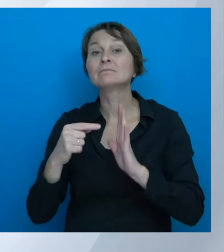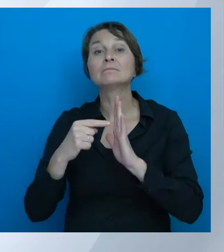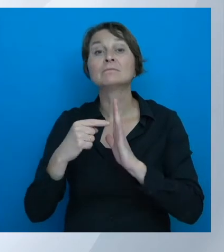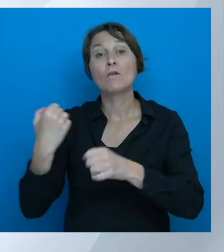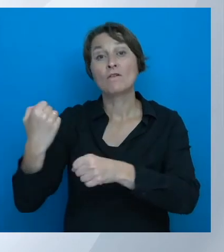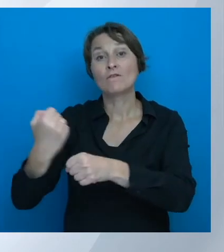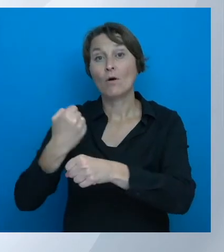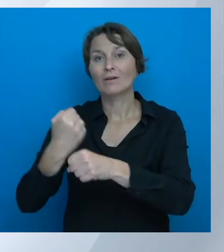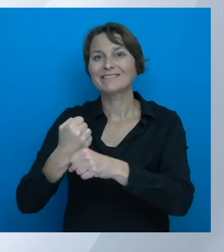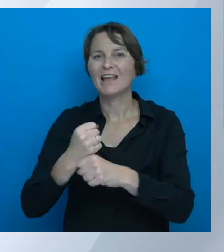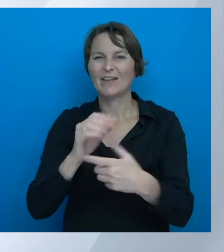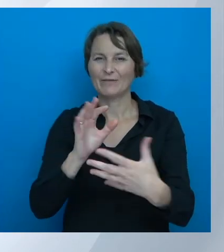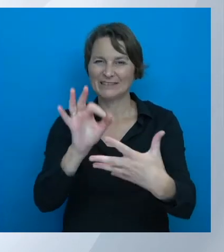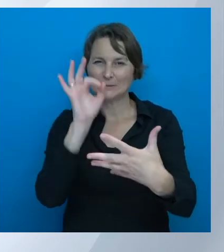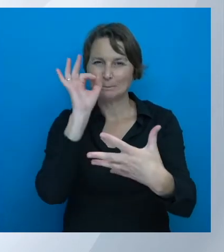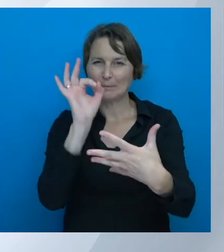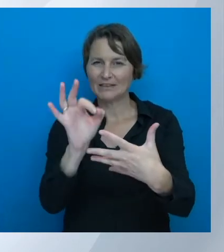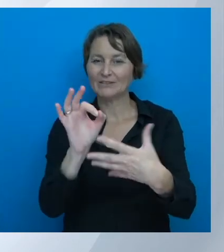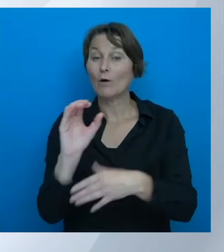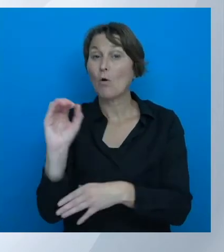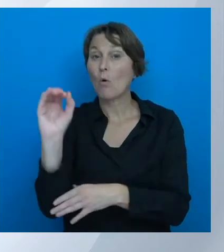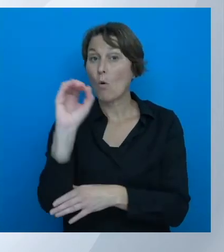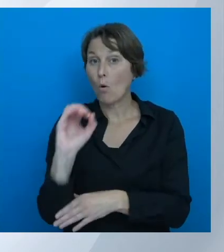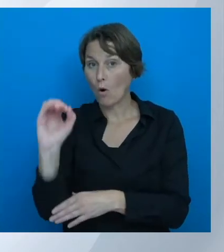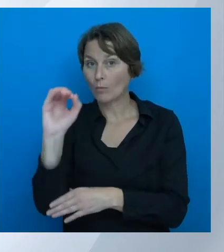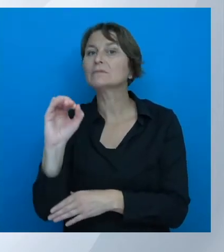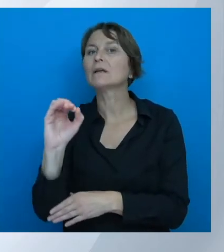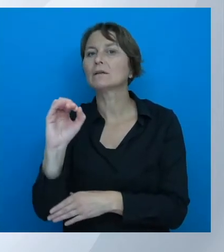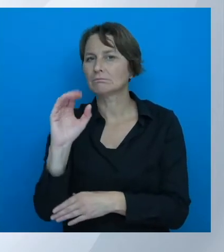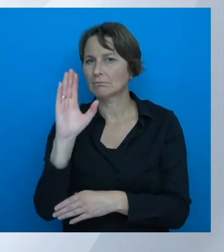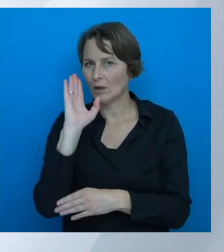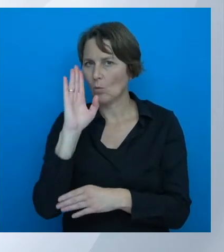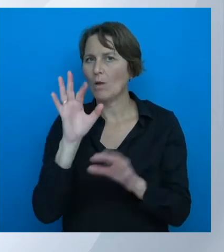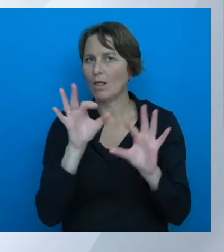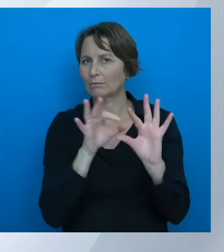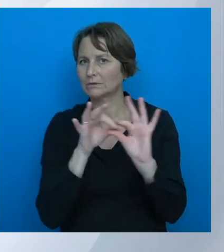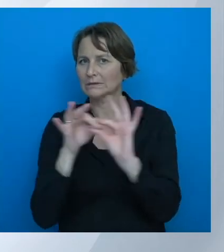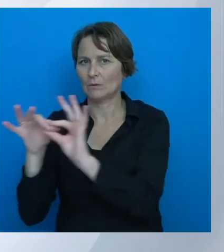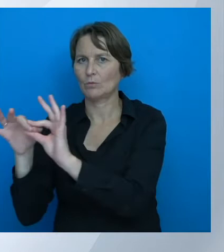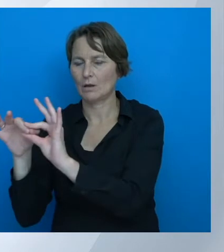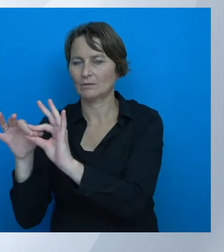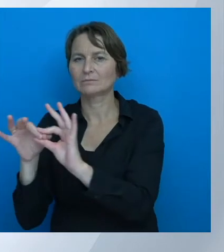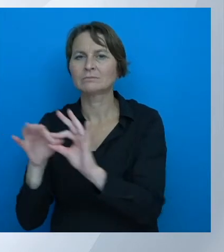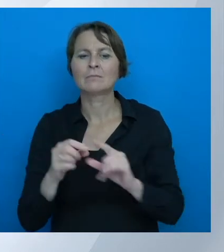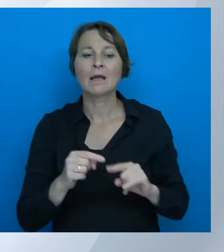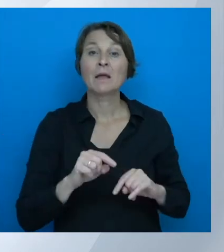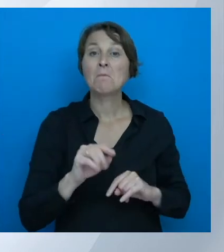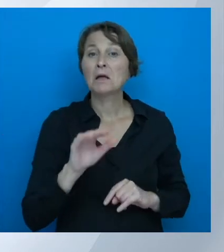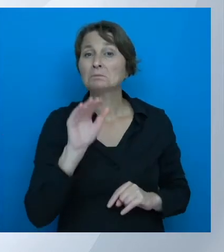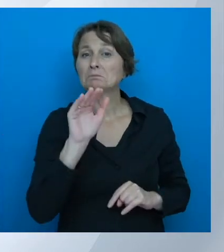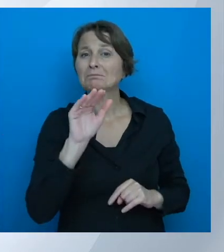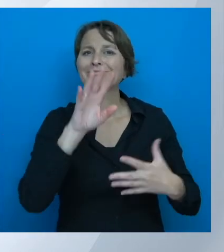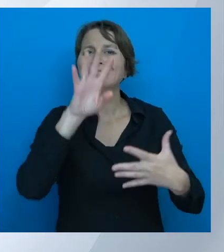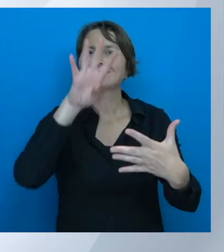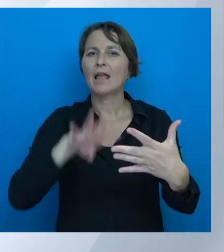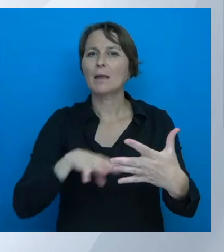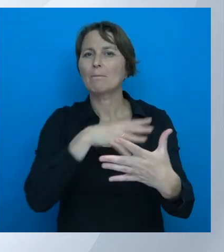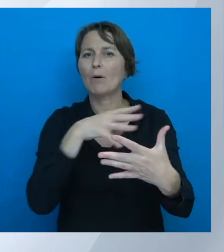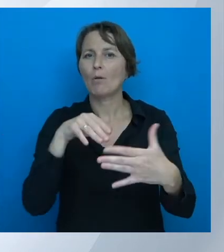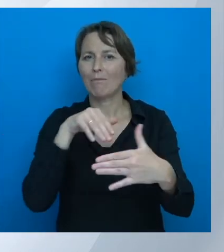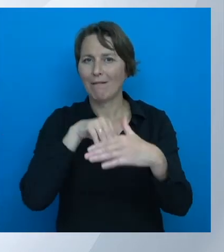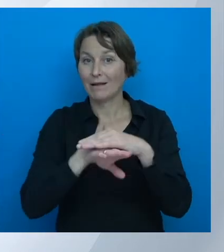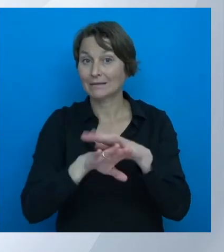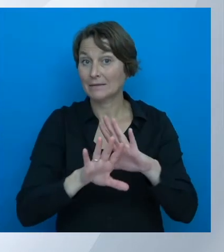it's expecting and it can deserialize it for you, it will. And then we need to write to our table access again. And for that, I'm